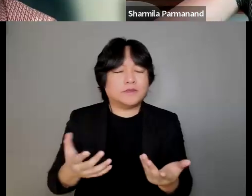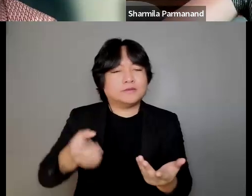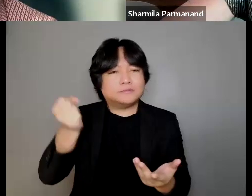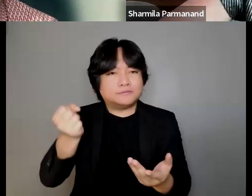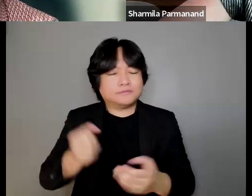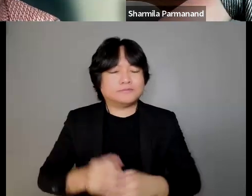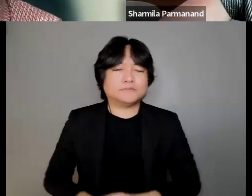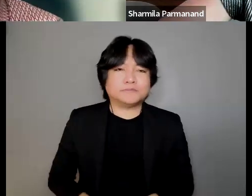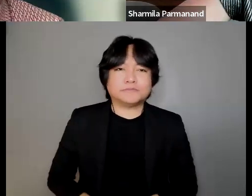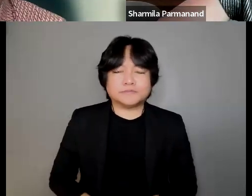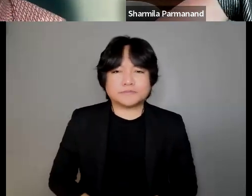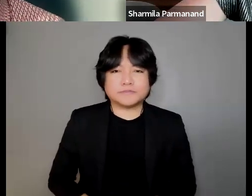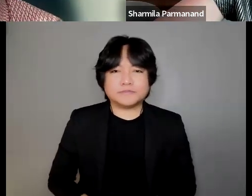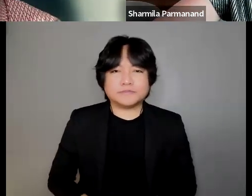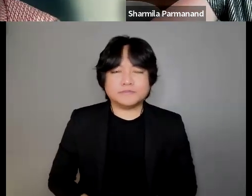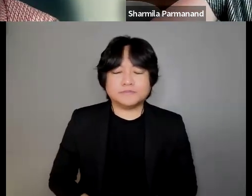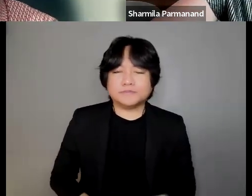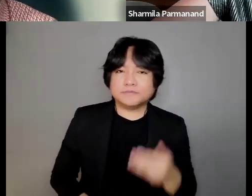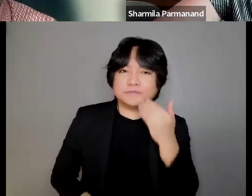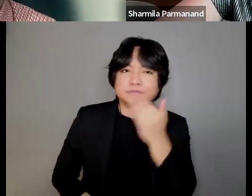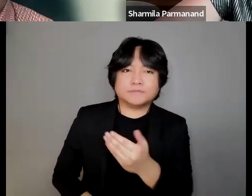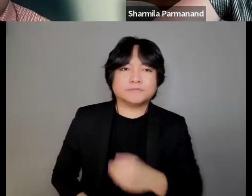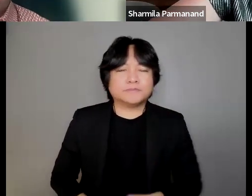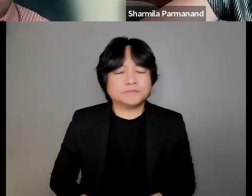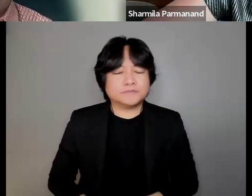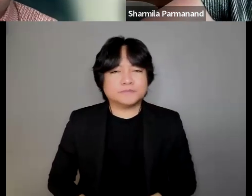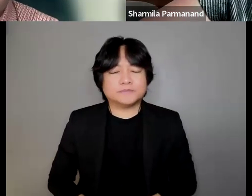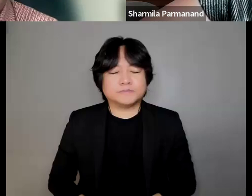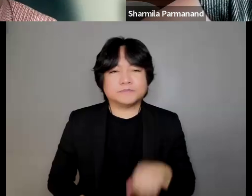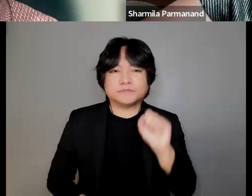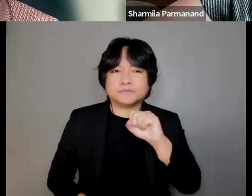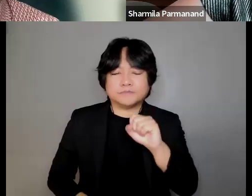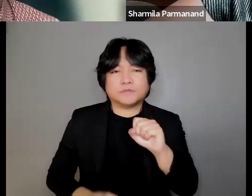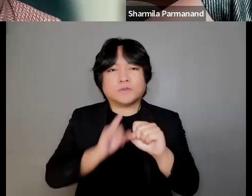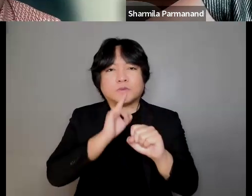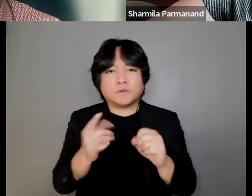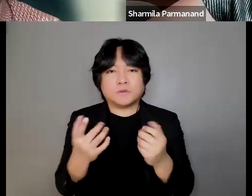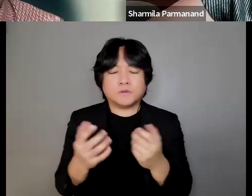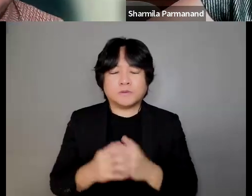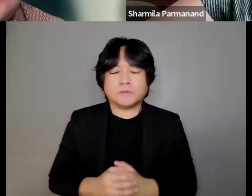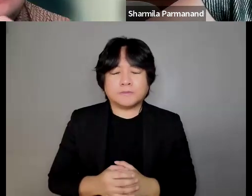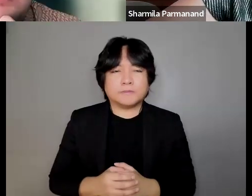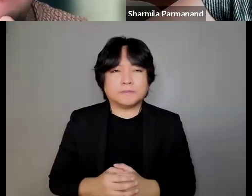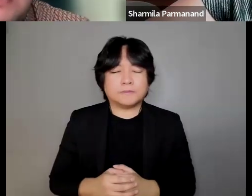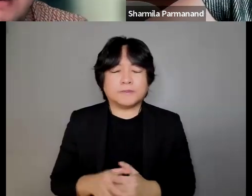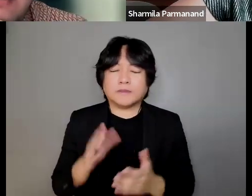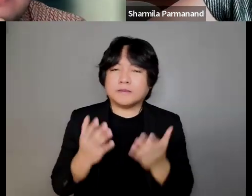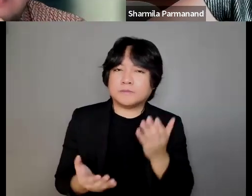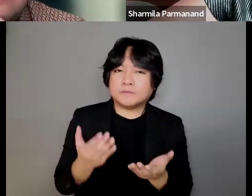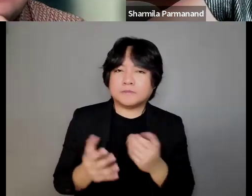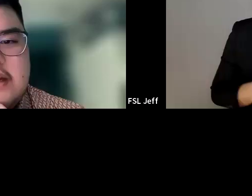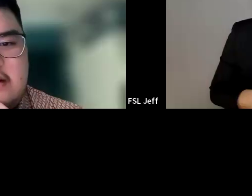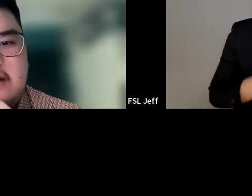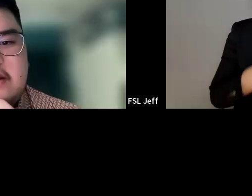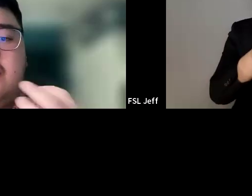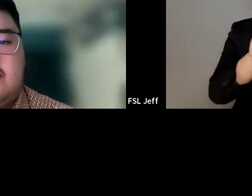now. Thank you, thank you. Yes, lots of very salient points, no? So girl, Malaya, would you